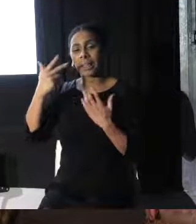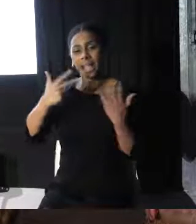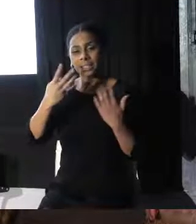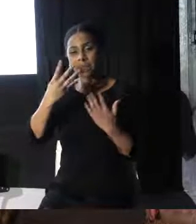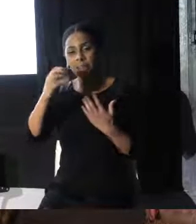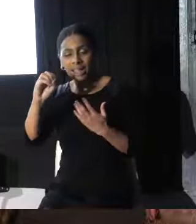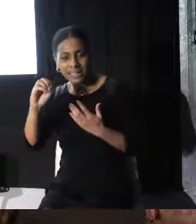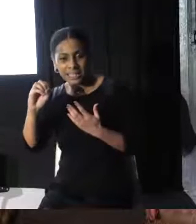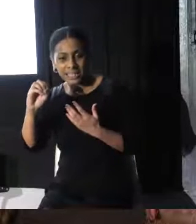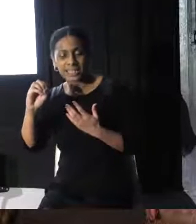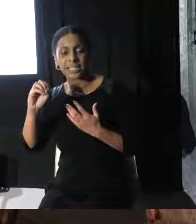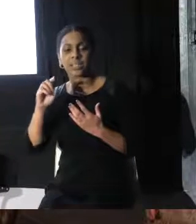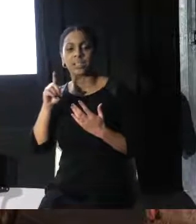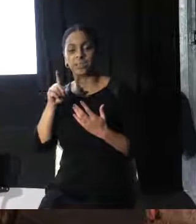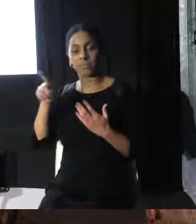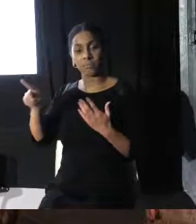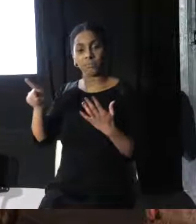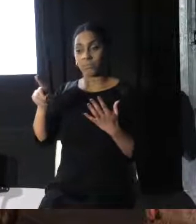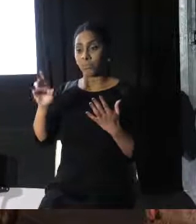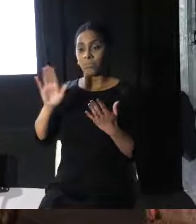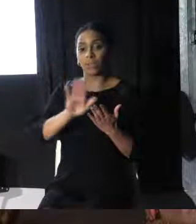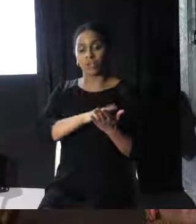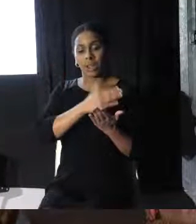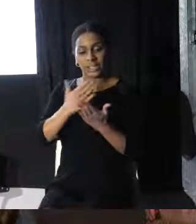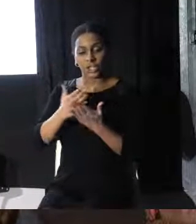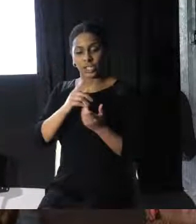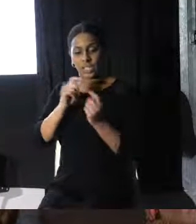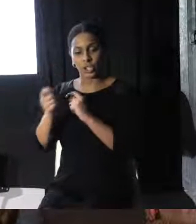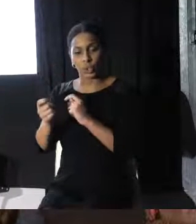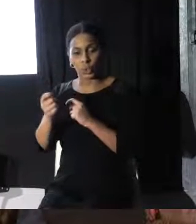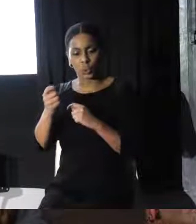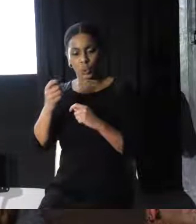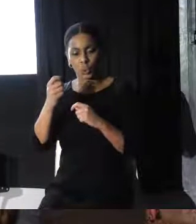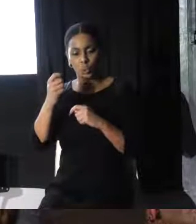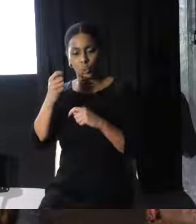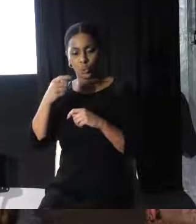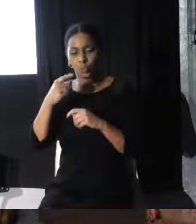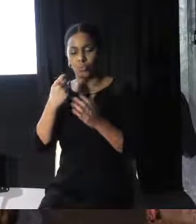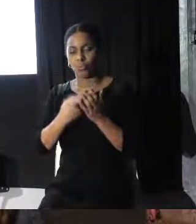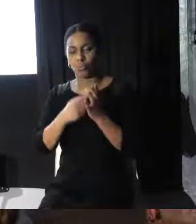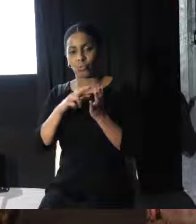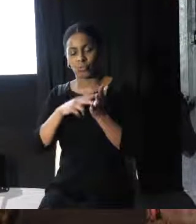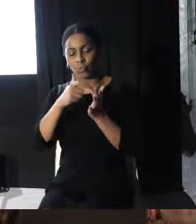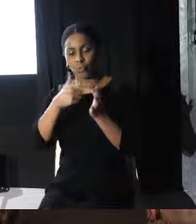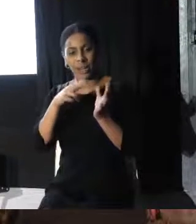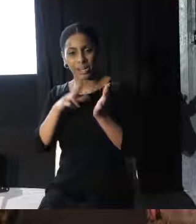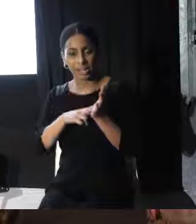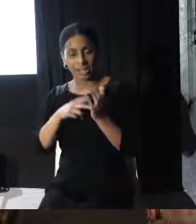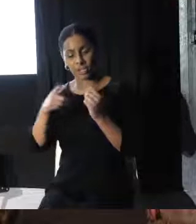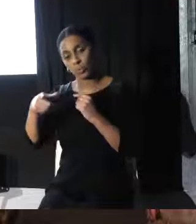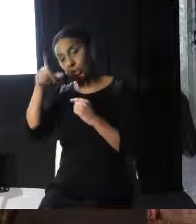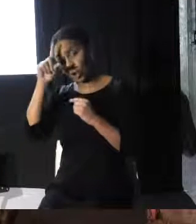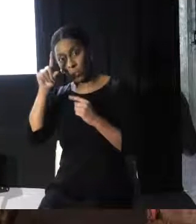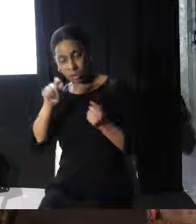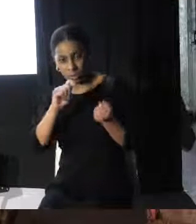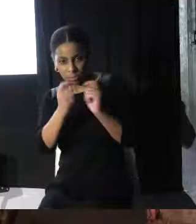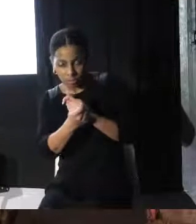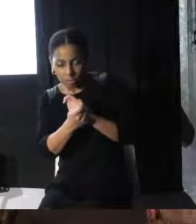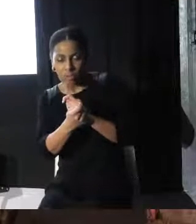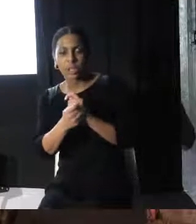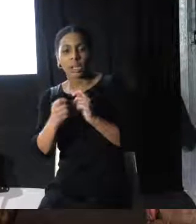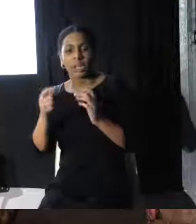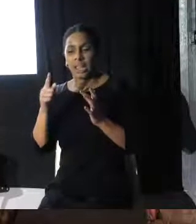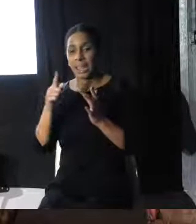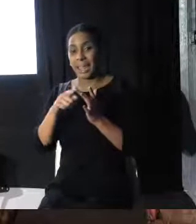the translation of Ranke into German, there is a moment of sort of Rankian empiricism, wie es